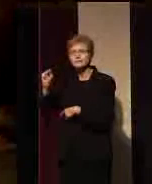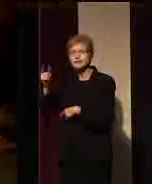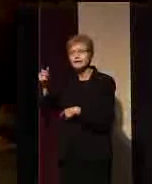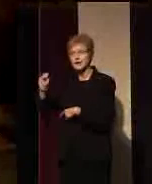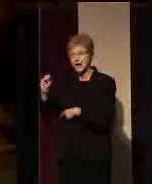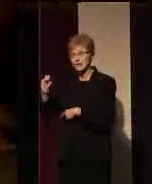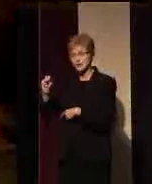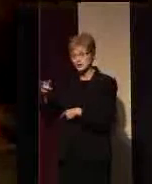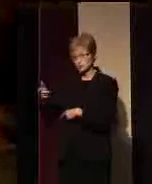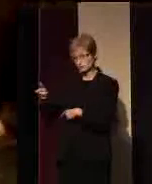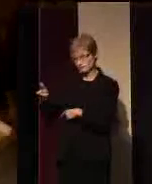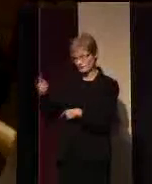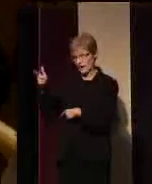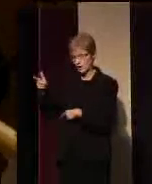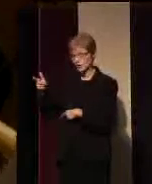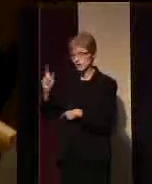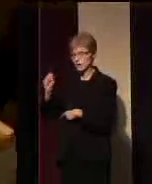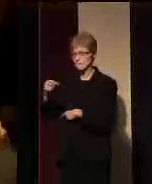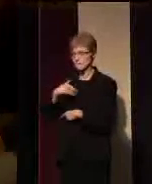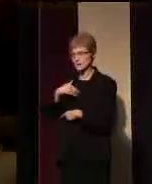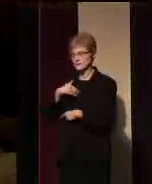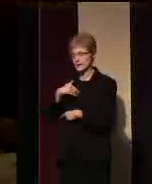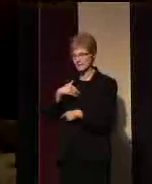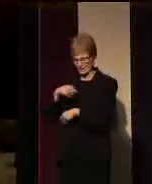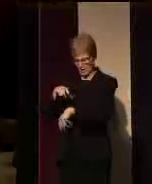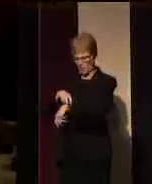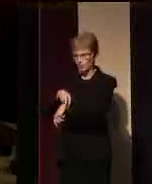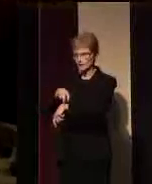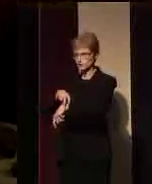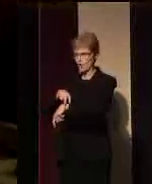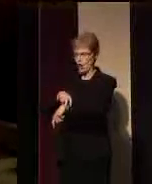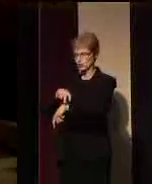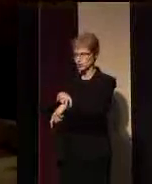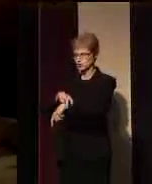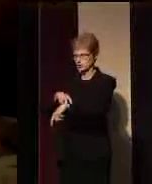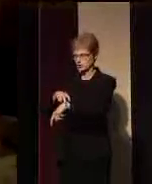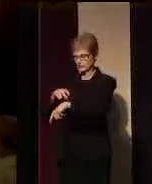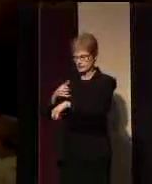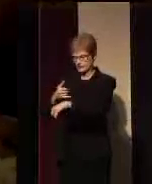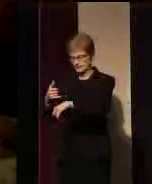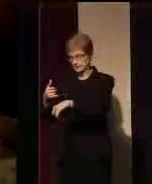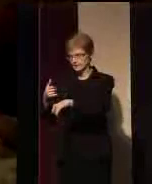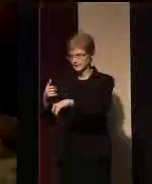to fire, you have to have a wristwatch. And so